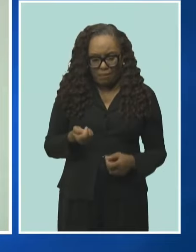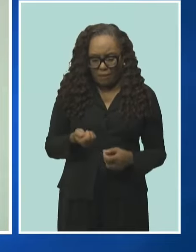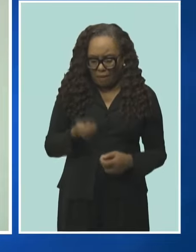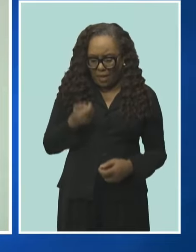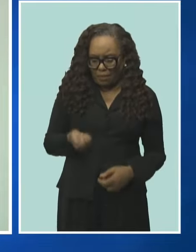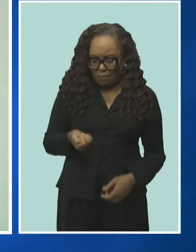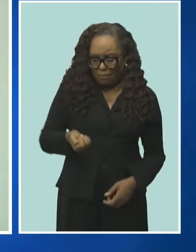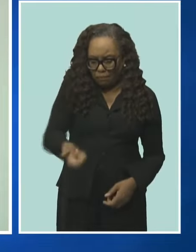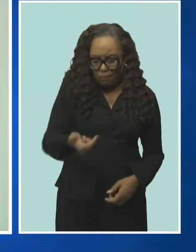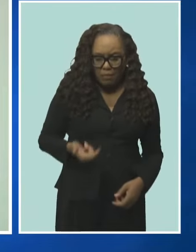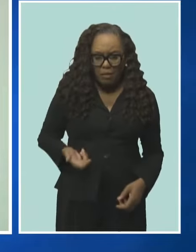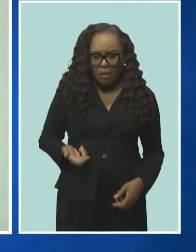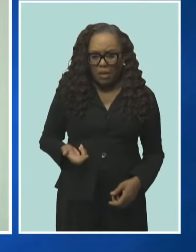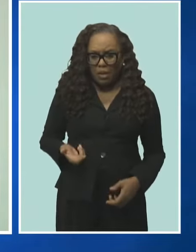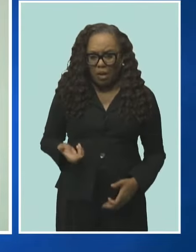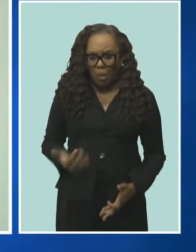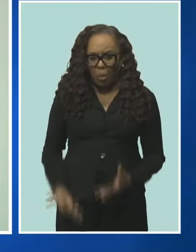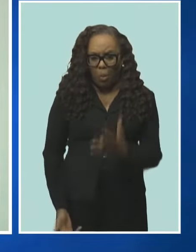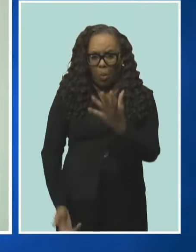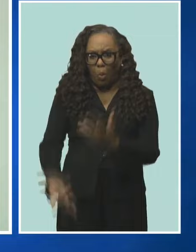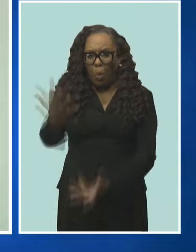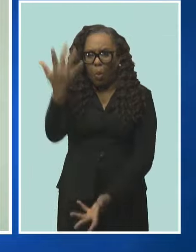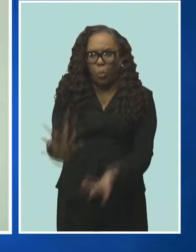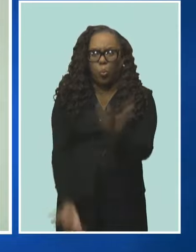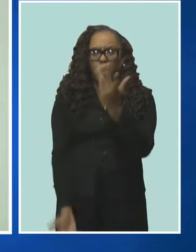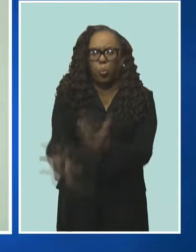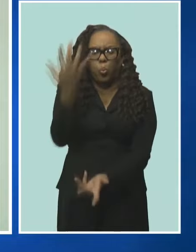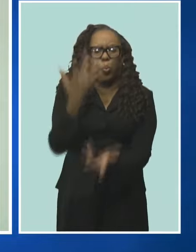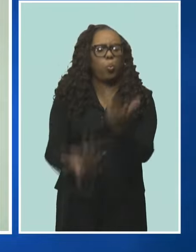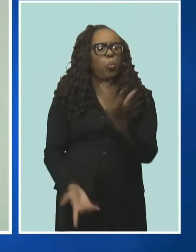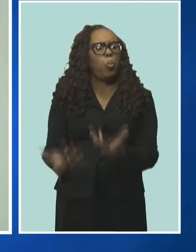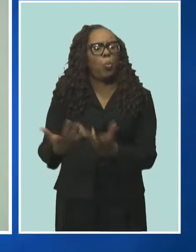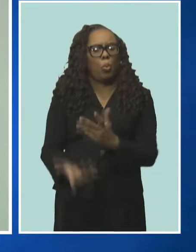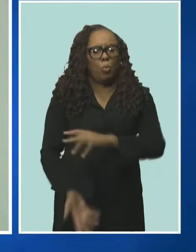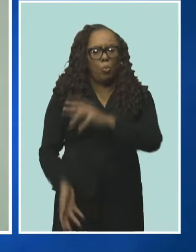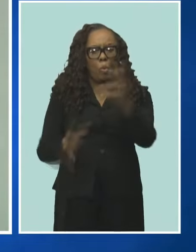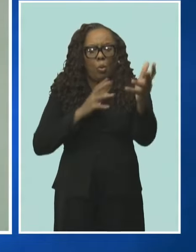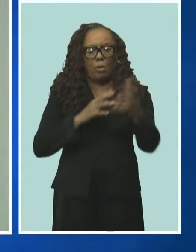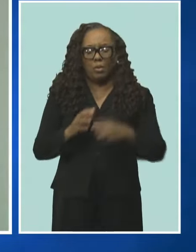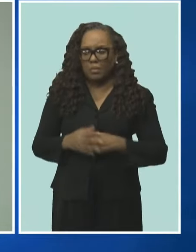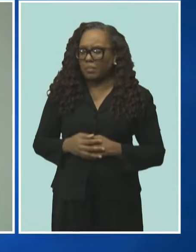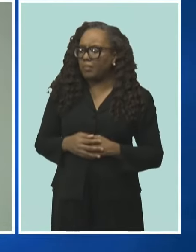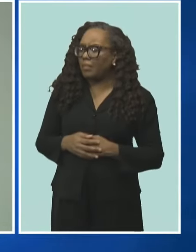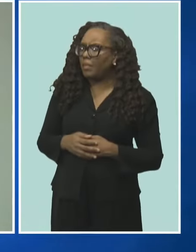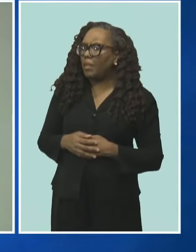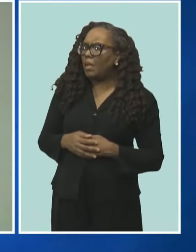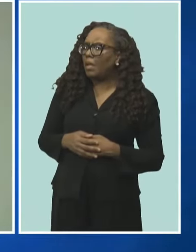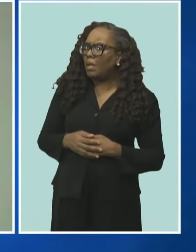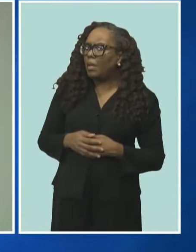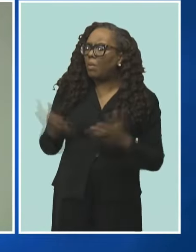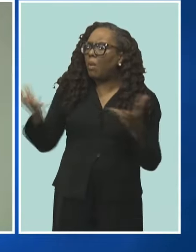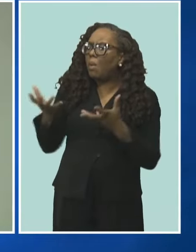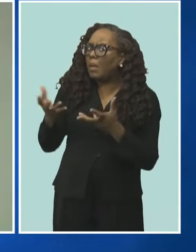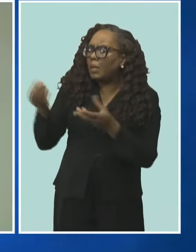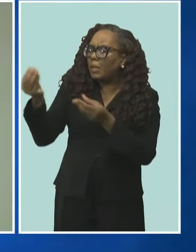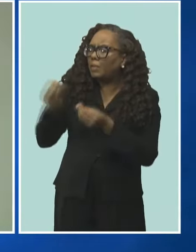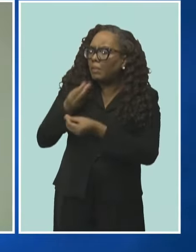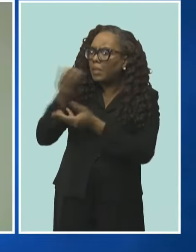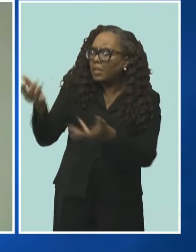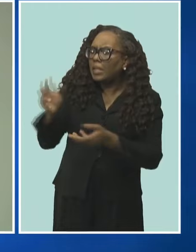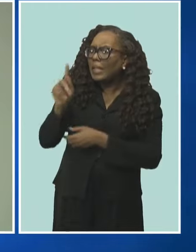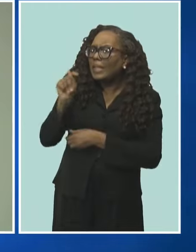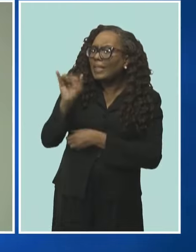of the environment and what the high winds and such like can do. So what tips would you give to minimize the possibility of these fires?